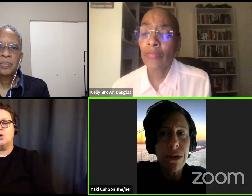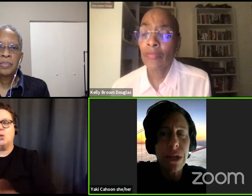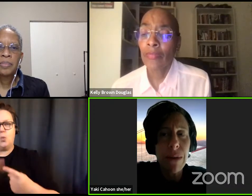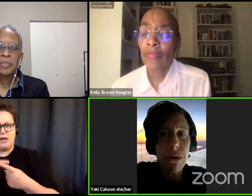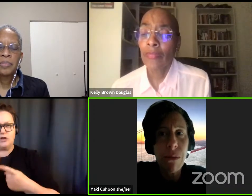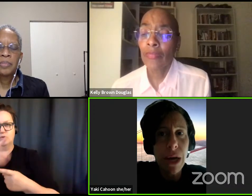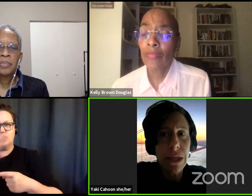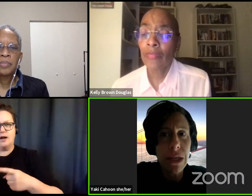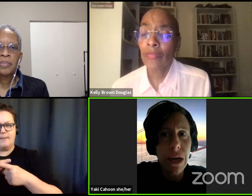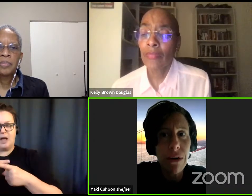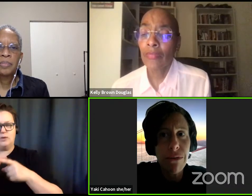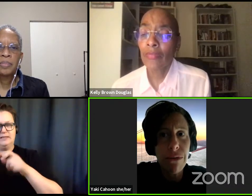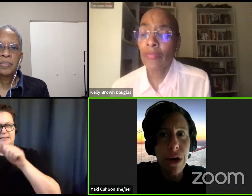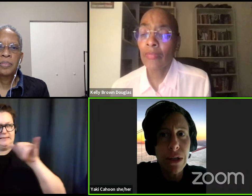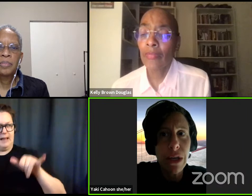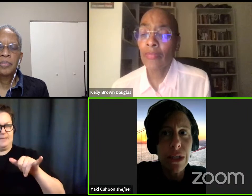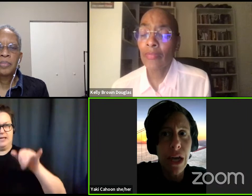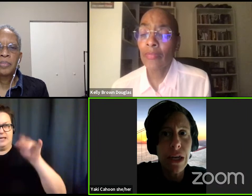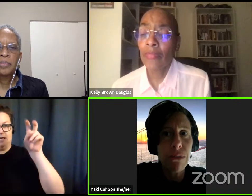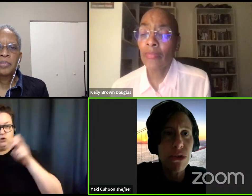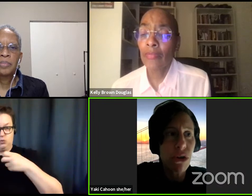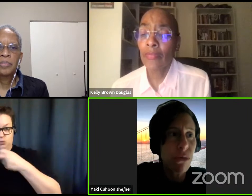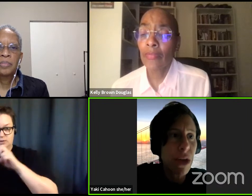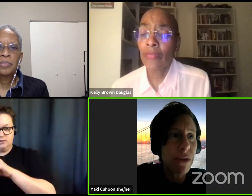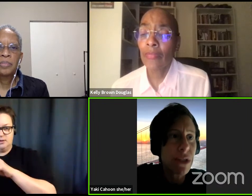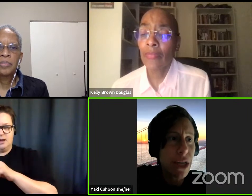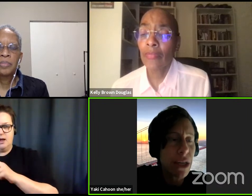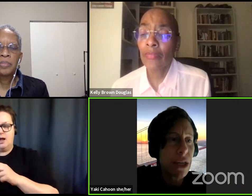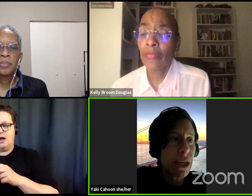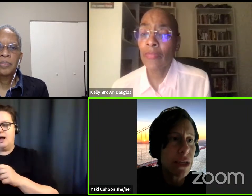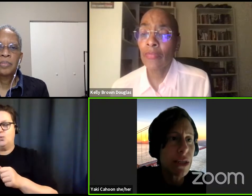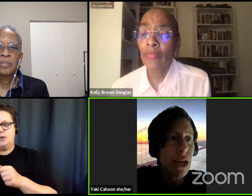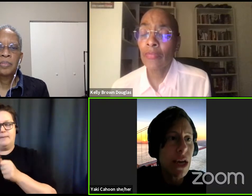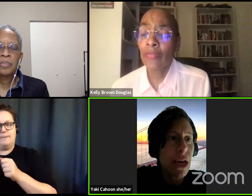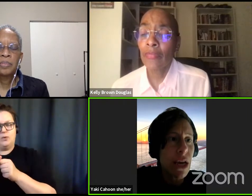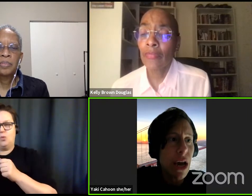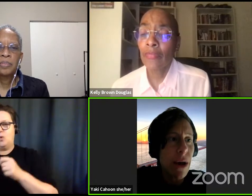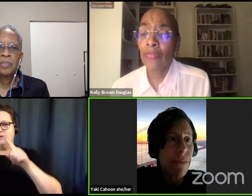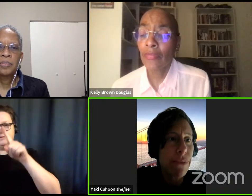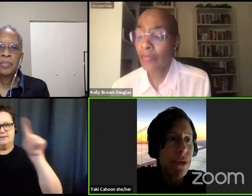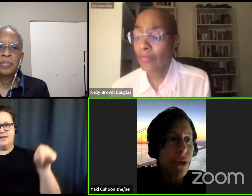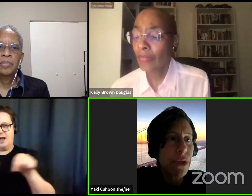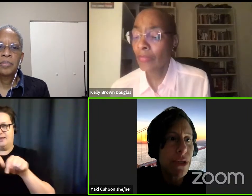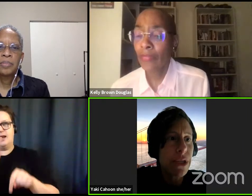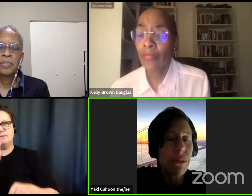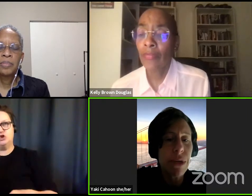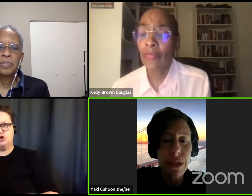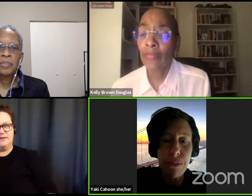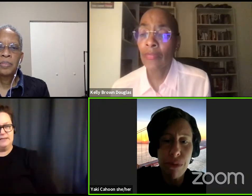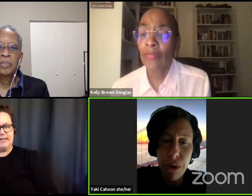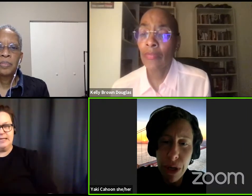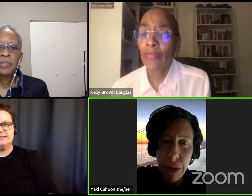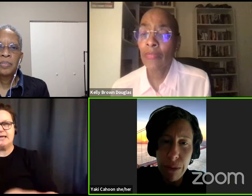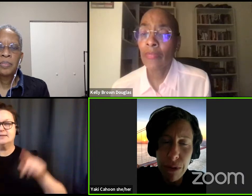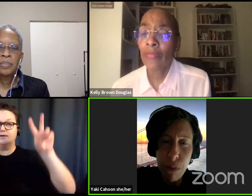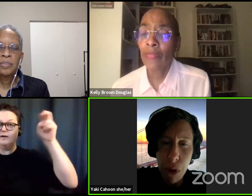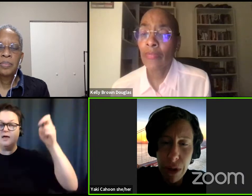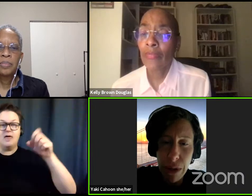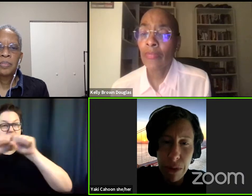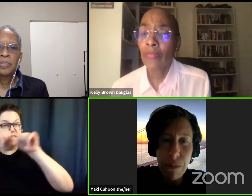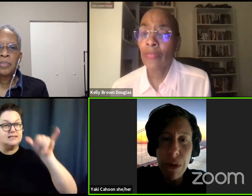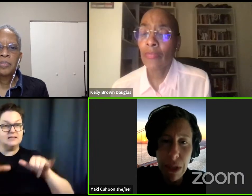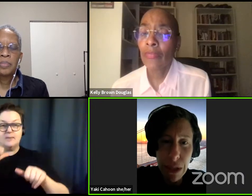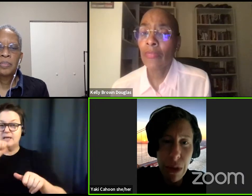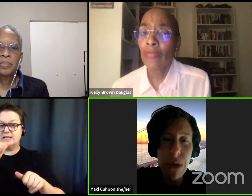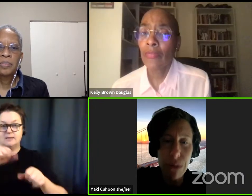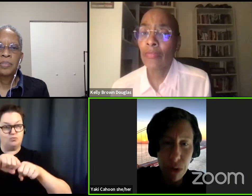systemic issues, I'm reminded of a sign I'm sure you may have seen that says, the system isn't broken,